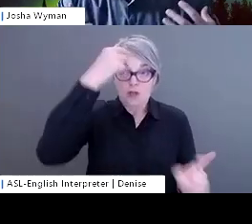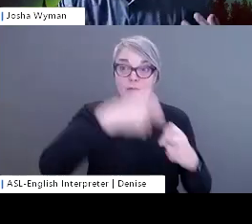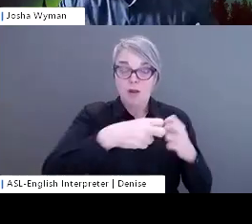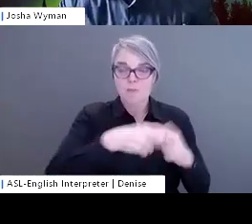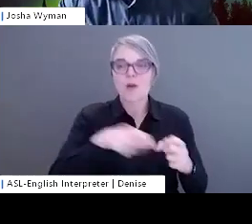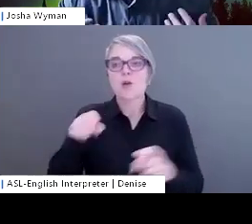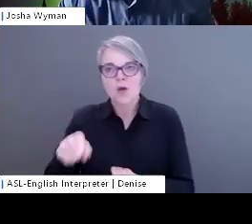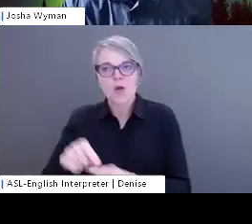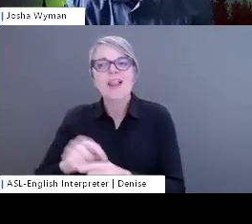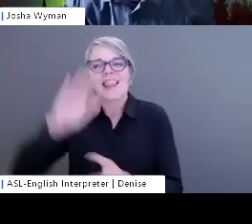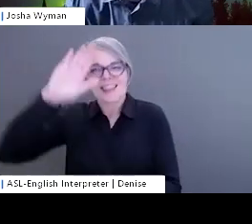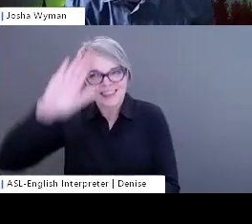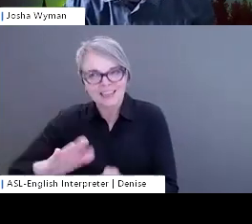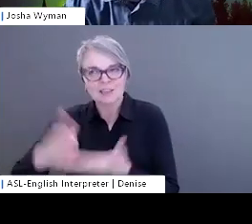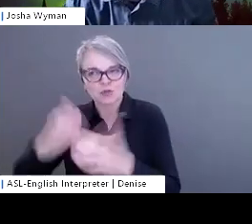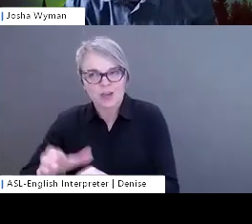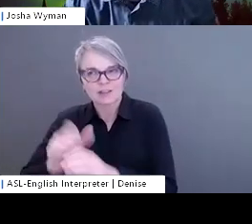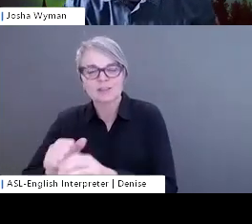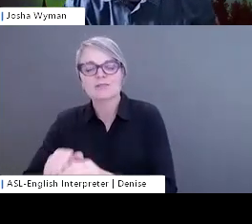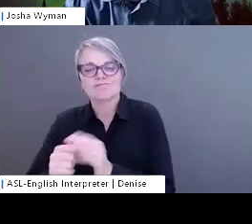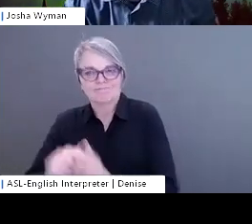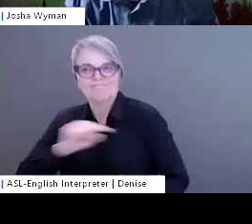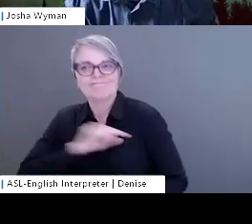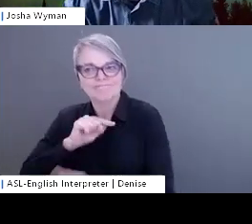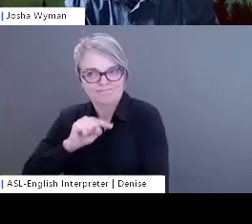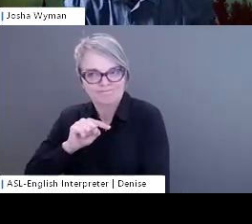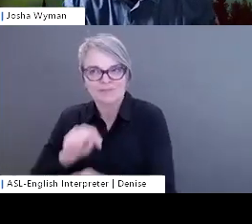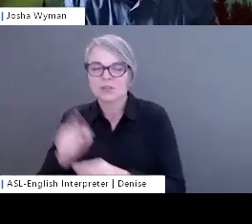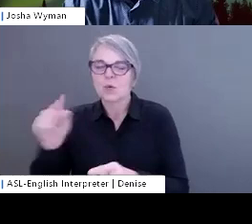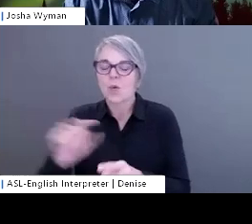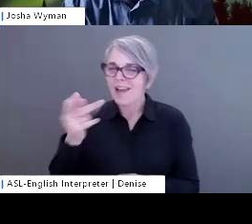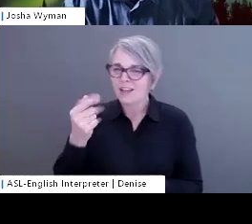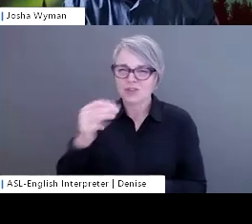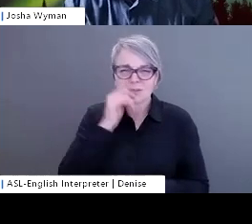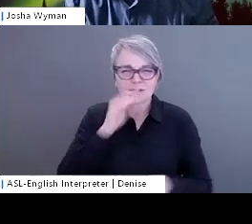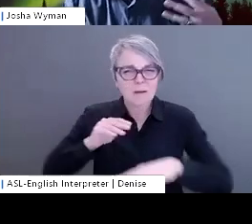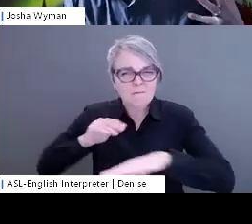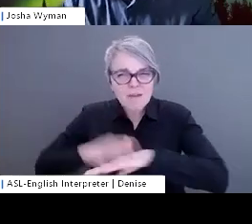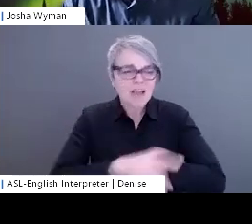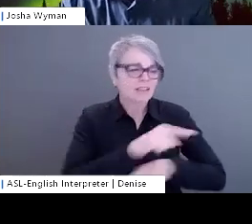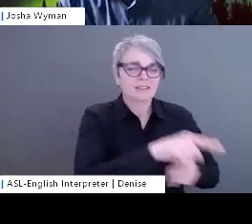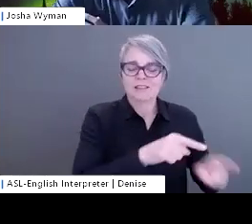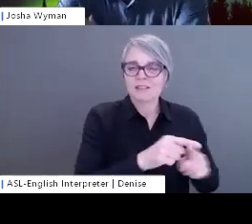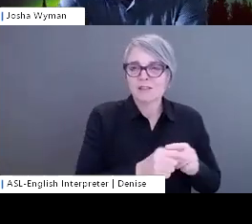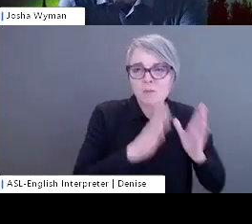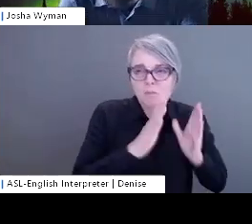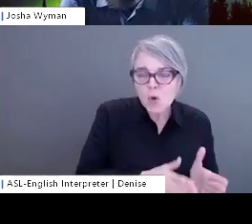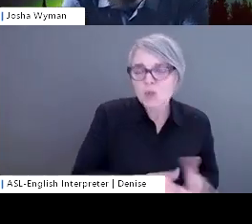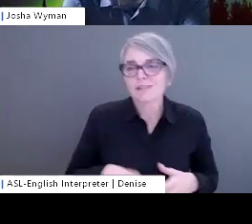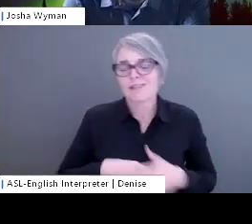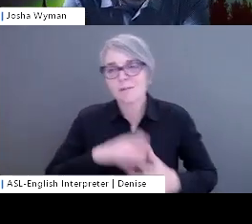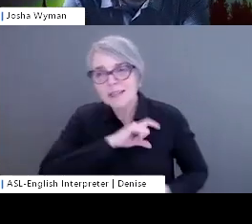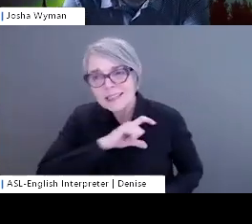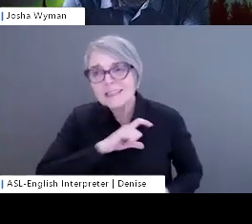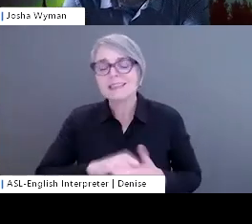you see how ageism impacts all aspects of investigations. In terms of best practices, myself and Dr.